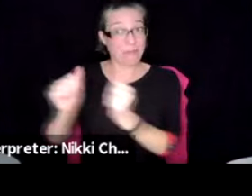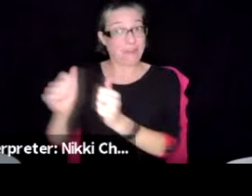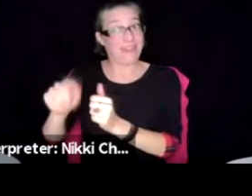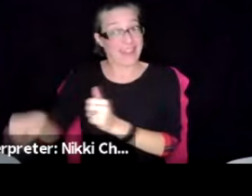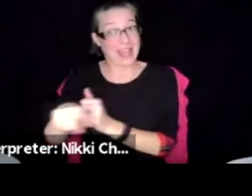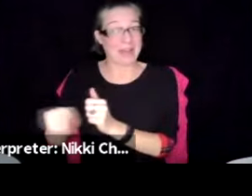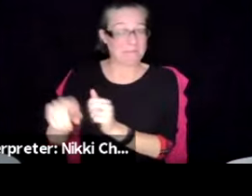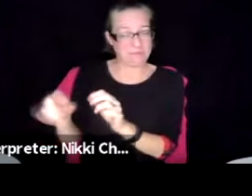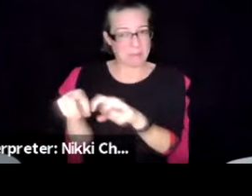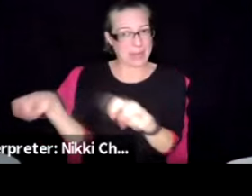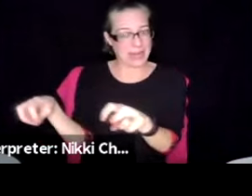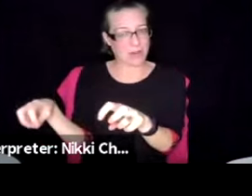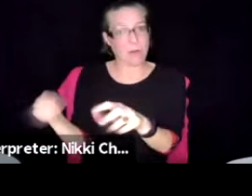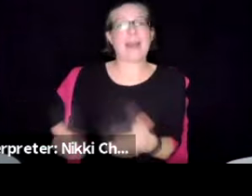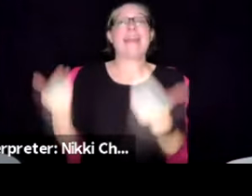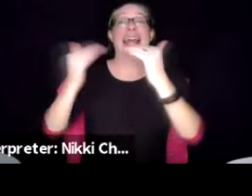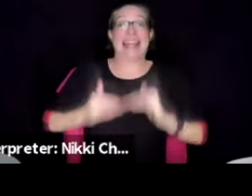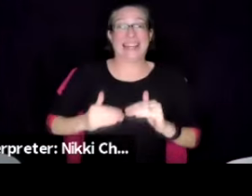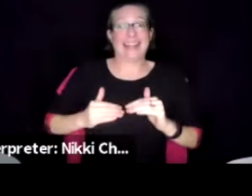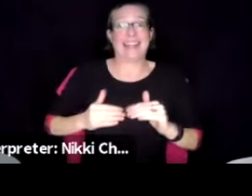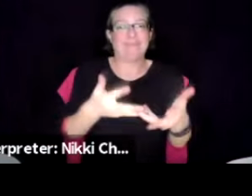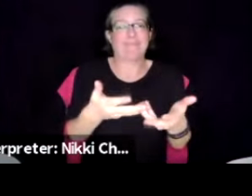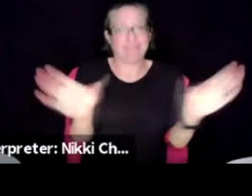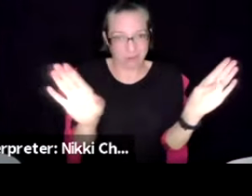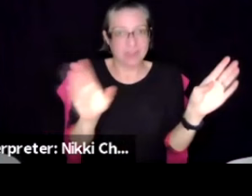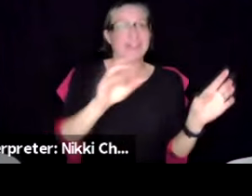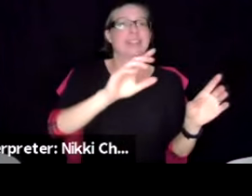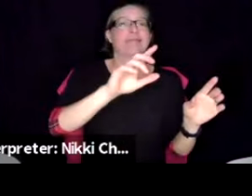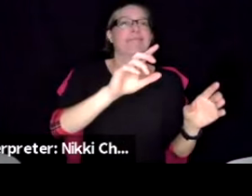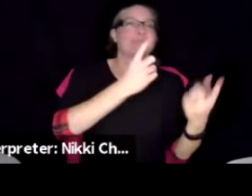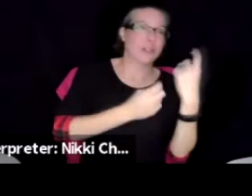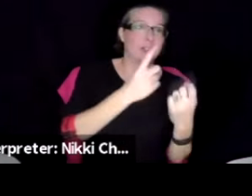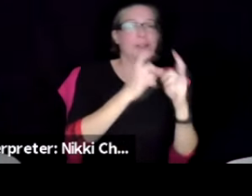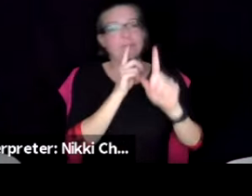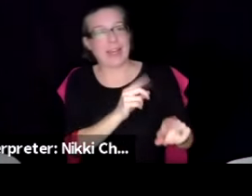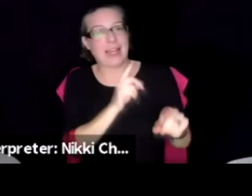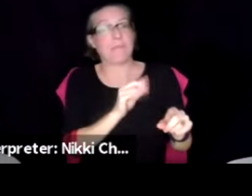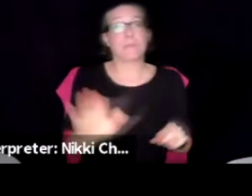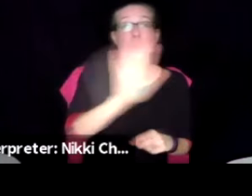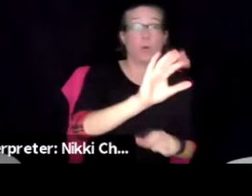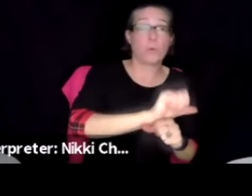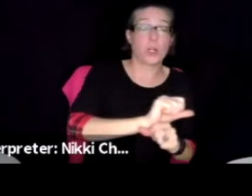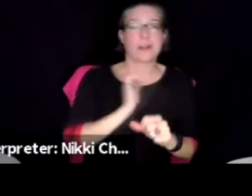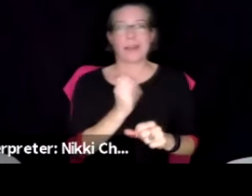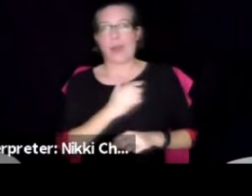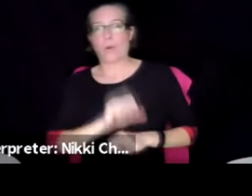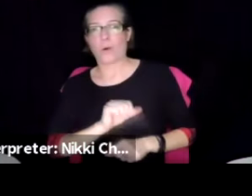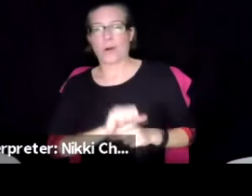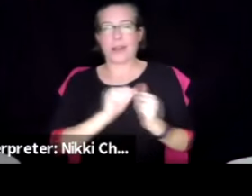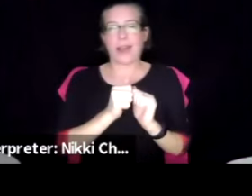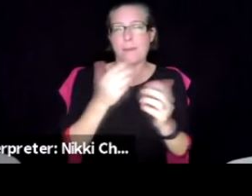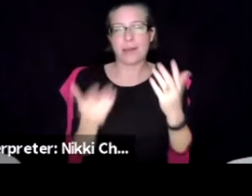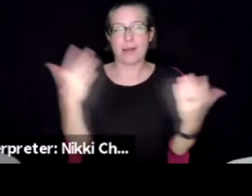having a little discussion with you about your work and how what we're doing might intersect with your work.